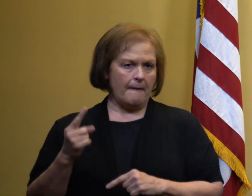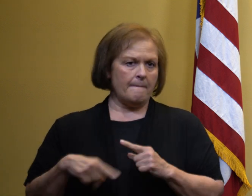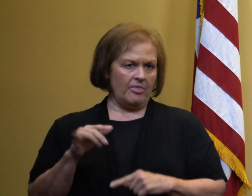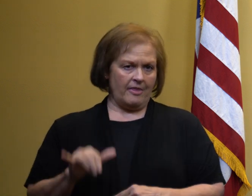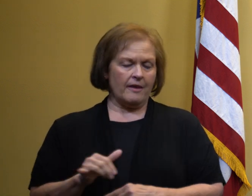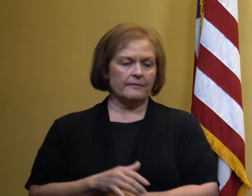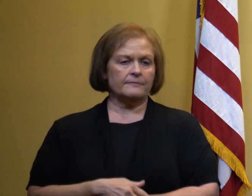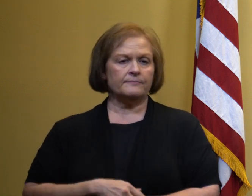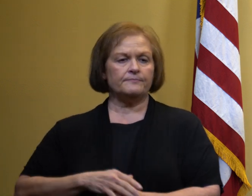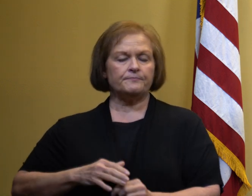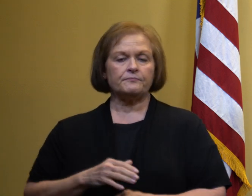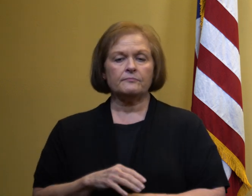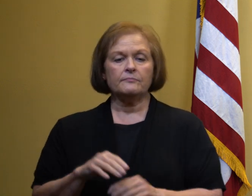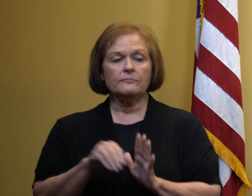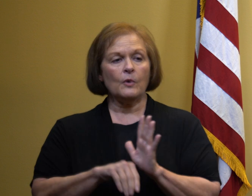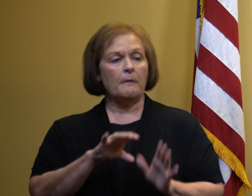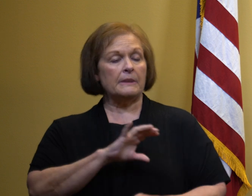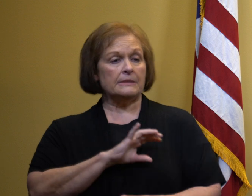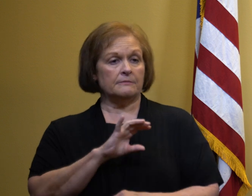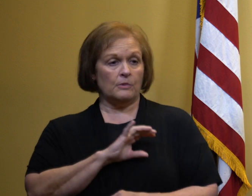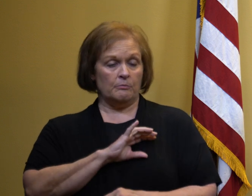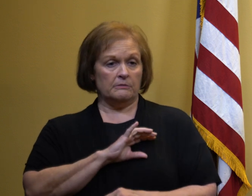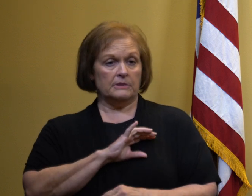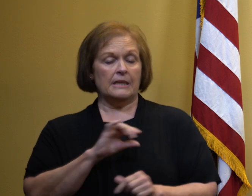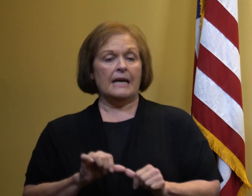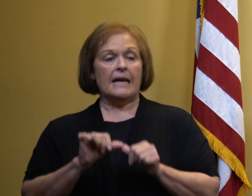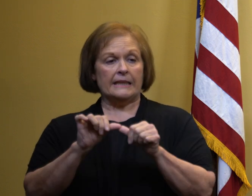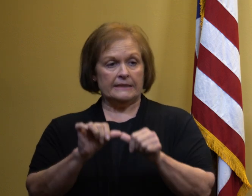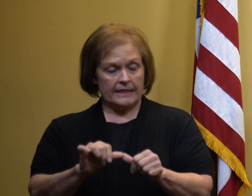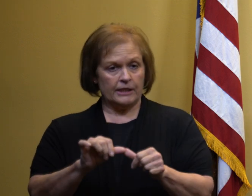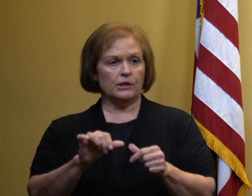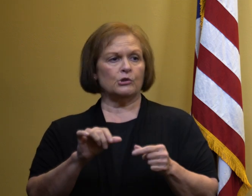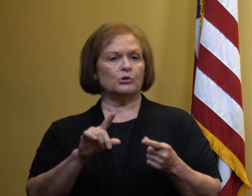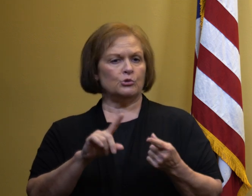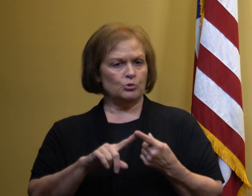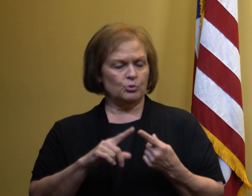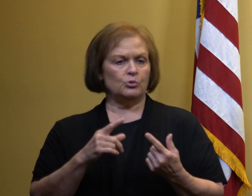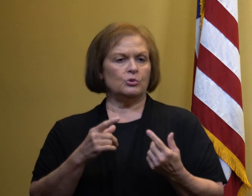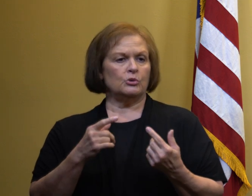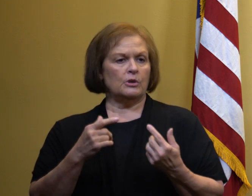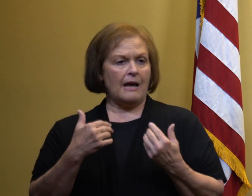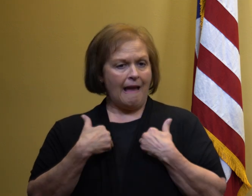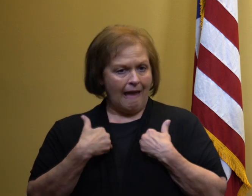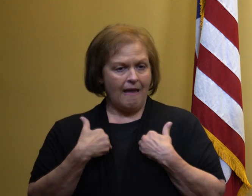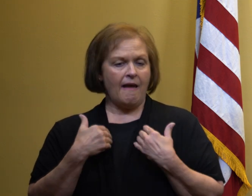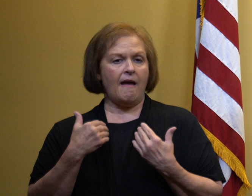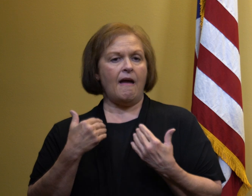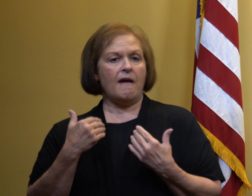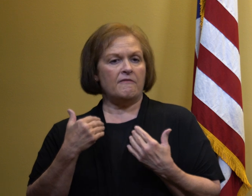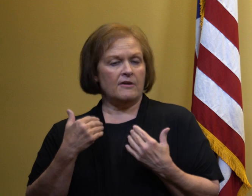it. The New Orleans Police Department continues to produce solid record